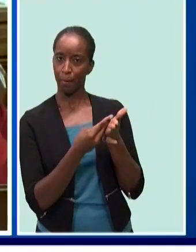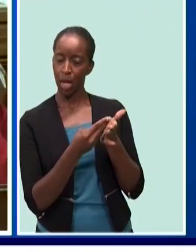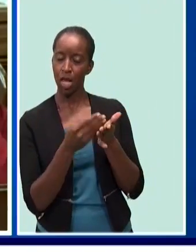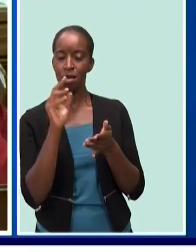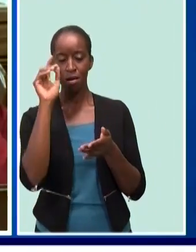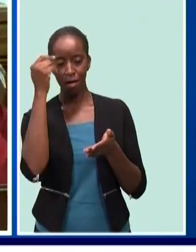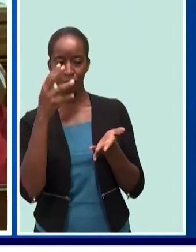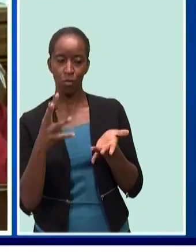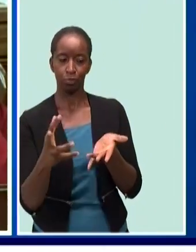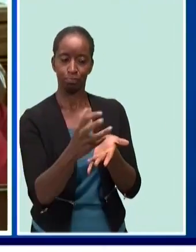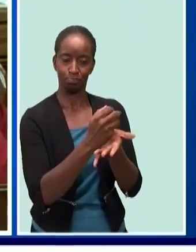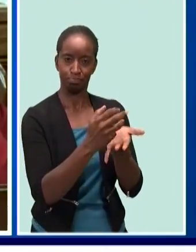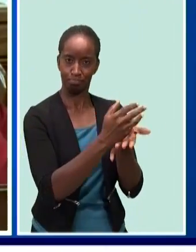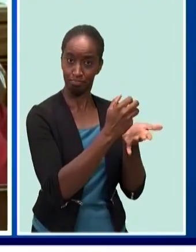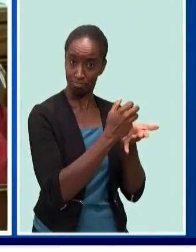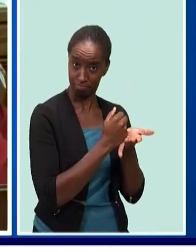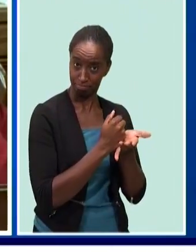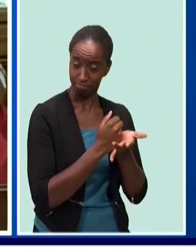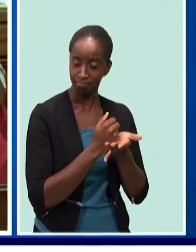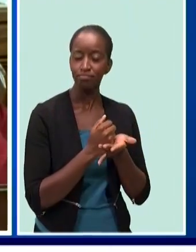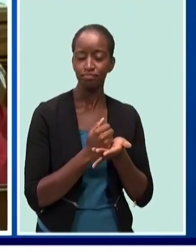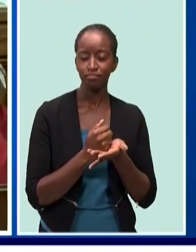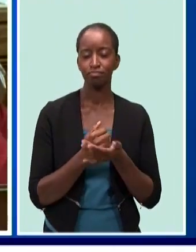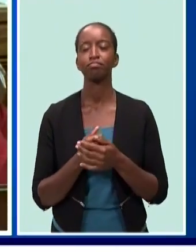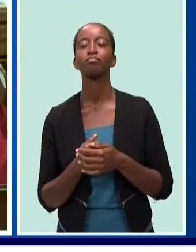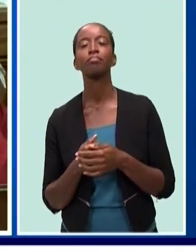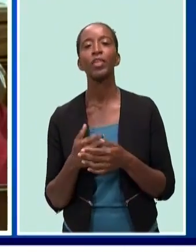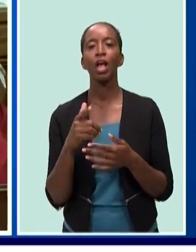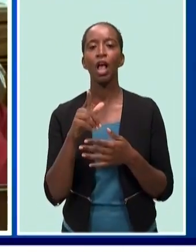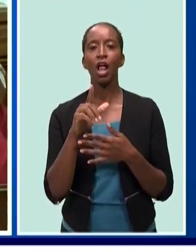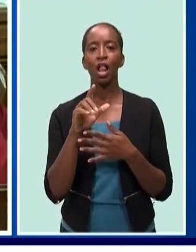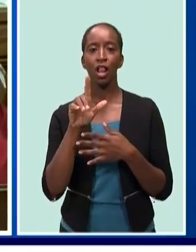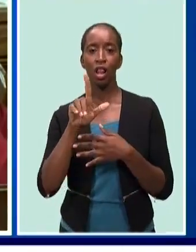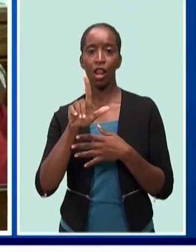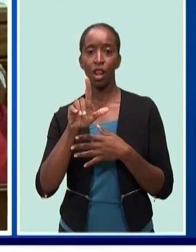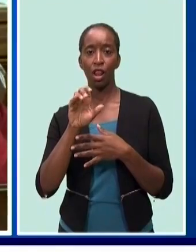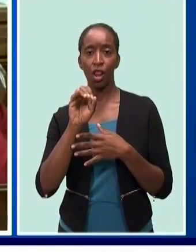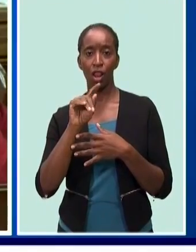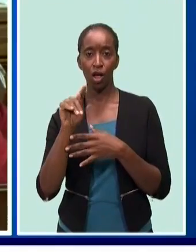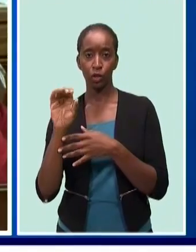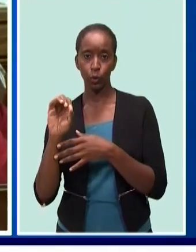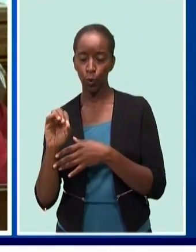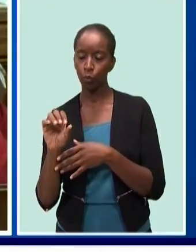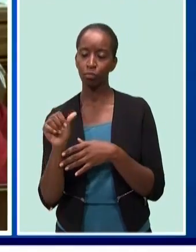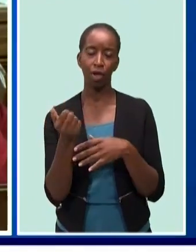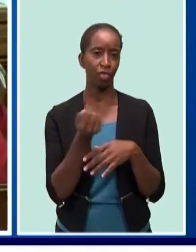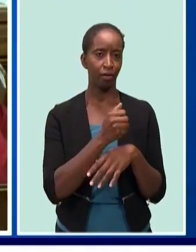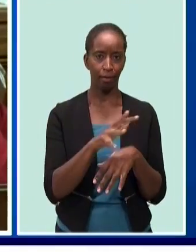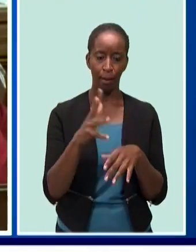by means of a 20% withholding tax on gambling winnings and a